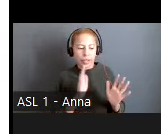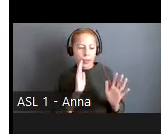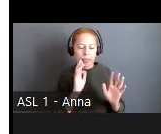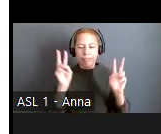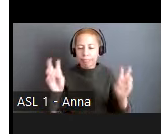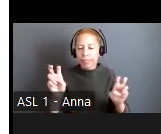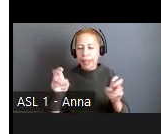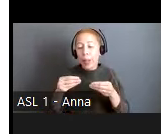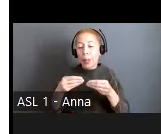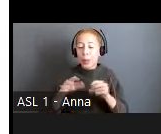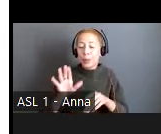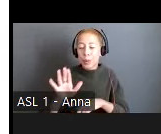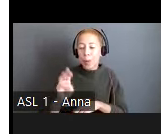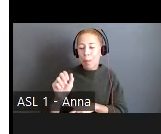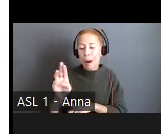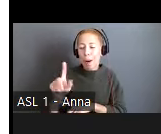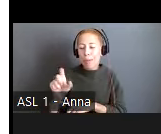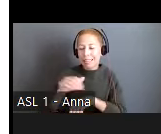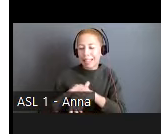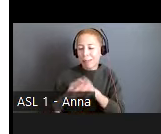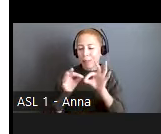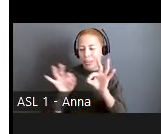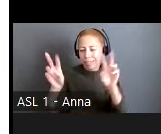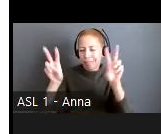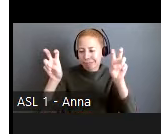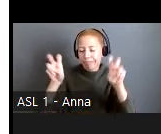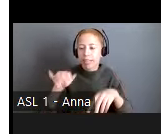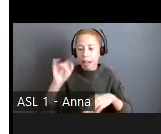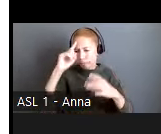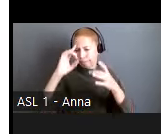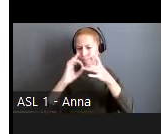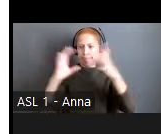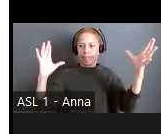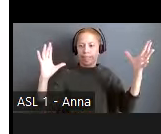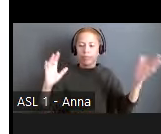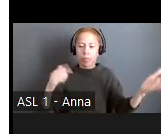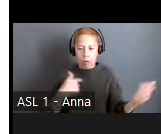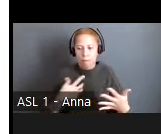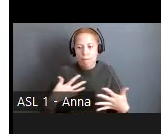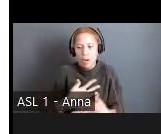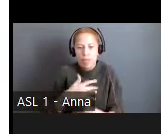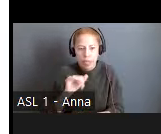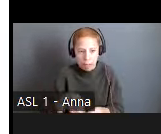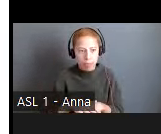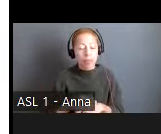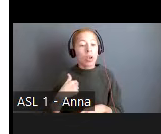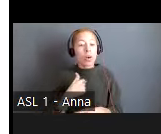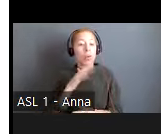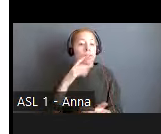quotations. So here's what I want to talk to you about today. I'm going to talk about our brand new dementia report and what we